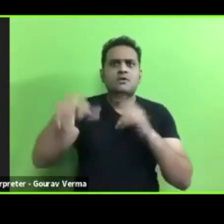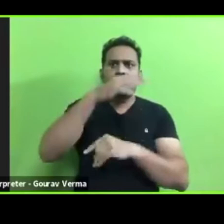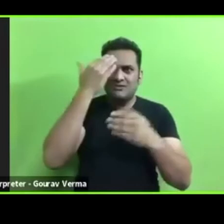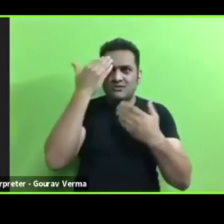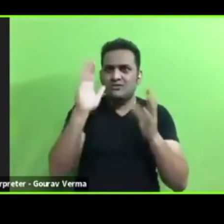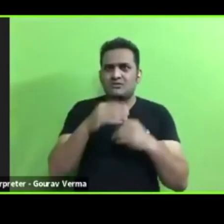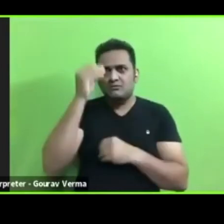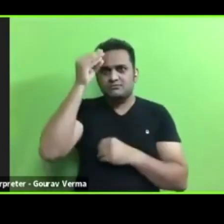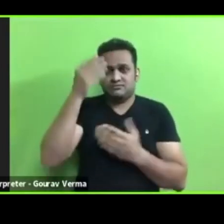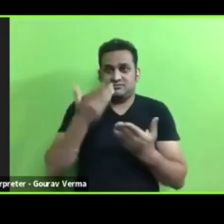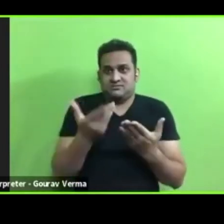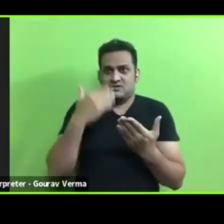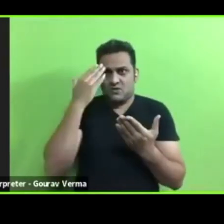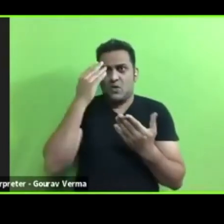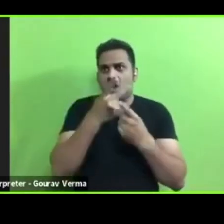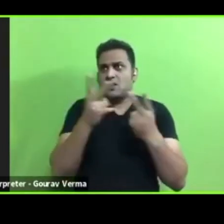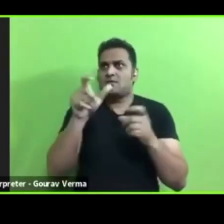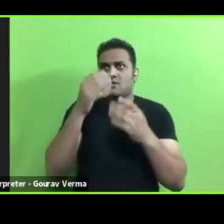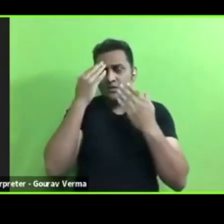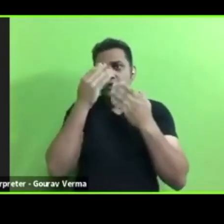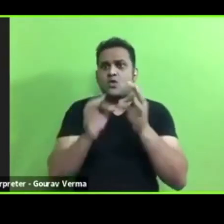know the story of the wrongs. Thank you.